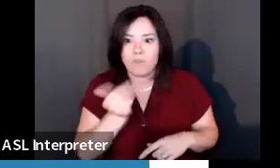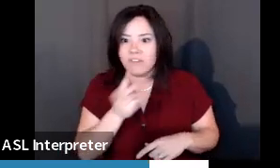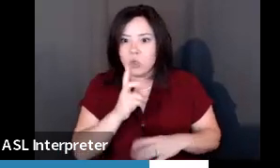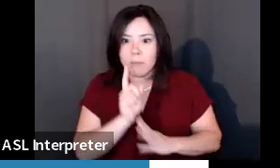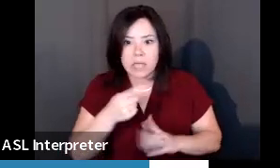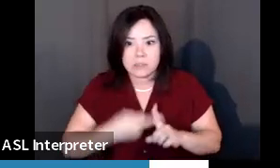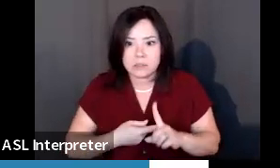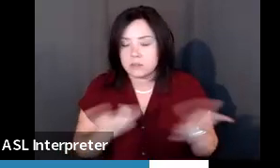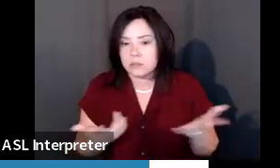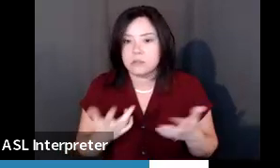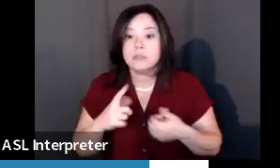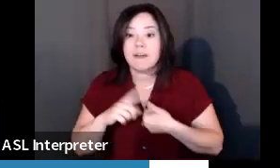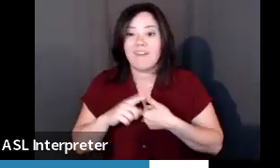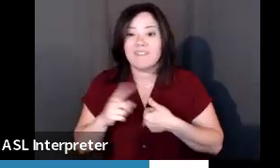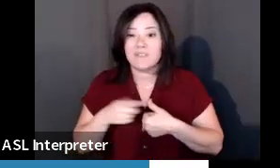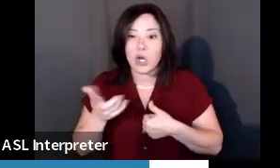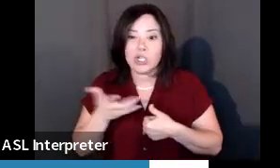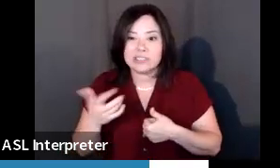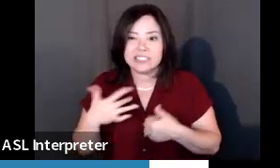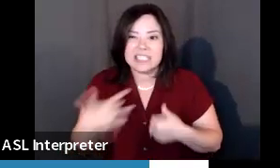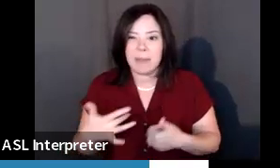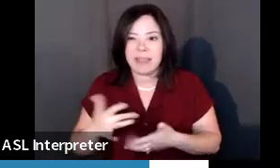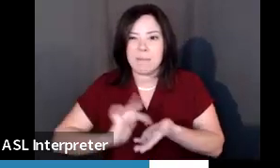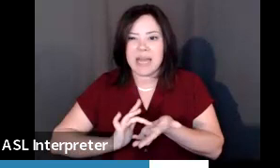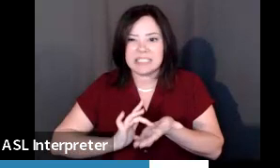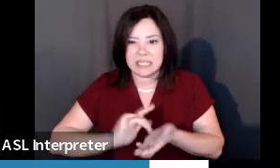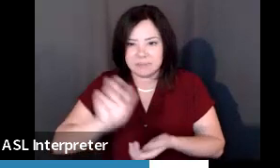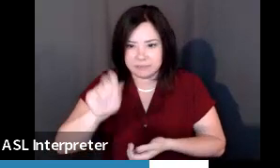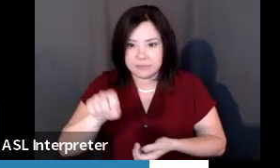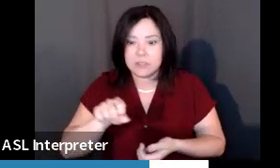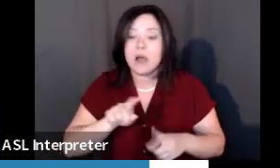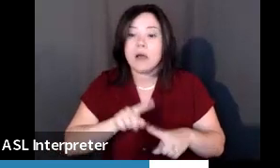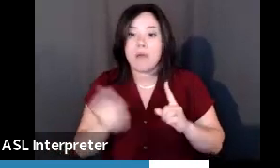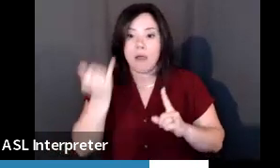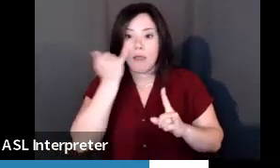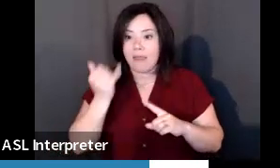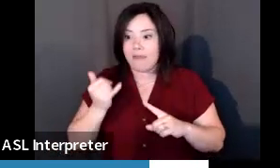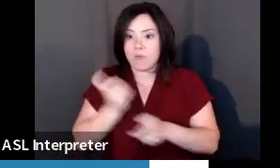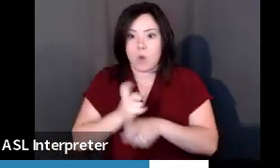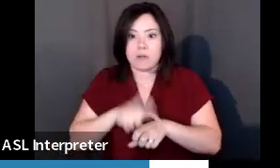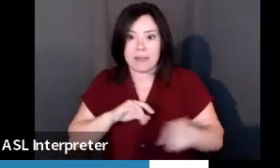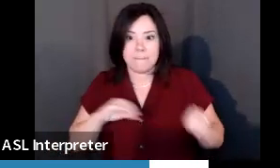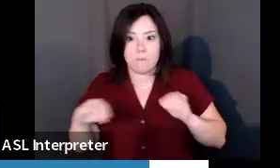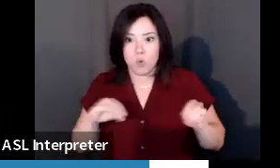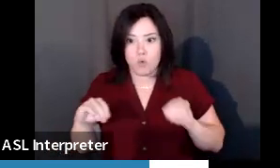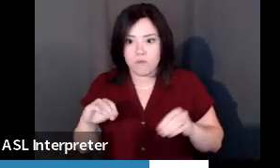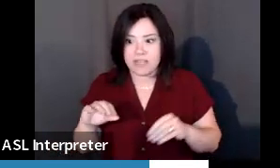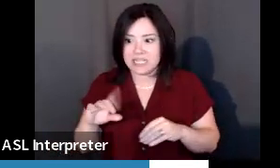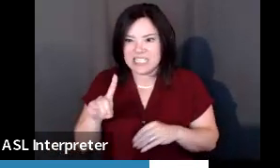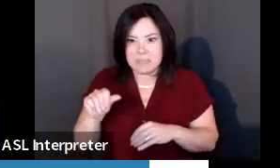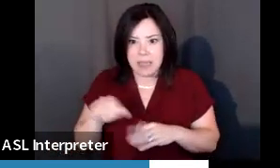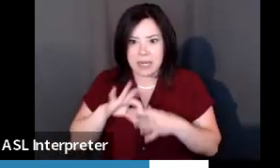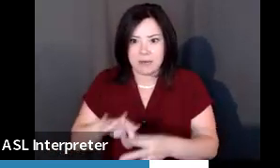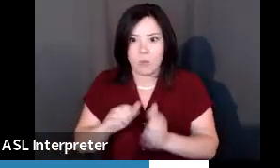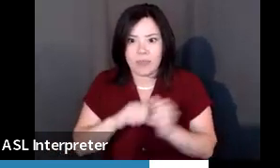That's kind of the first thing that folks think about. But if they have a mobility disability, what kinds of things are going to be helpful?